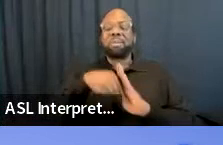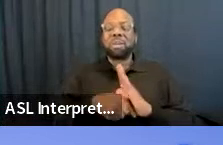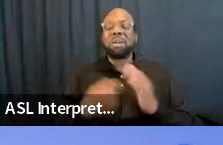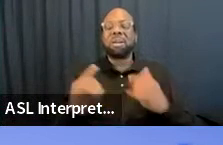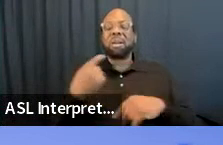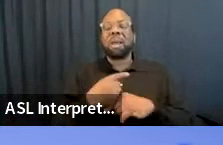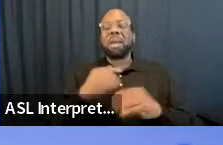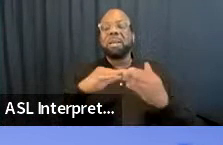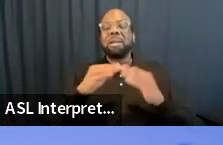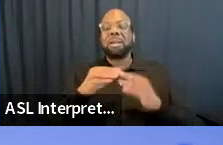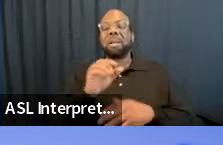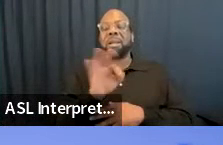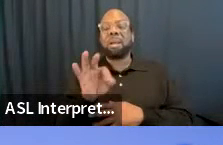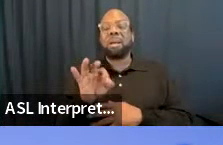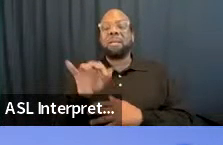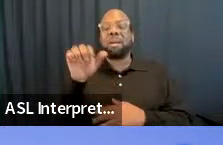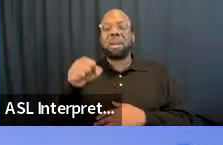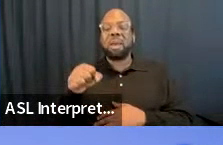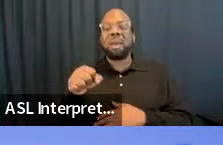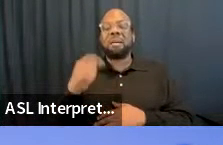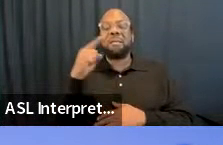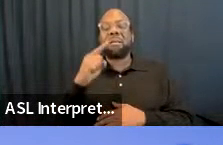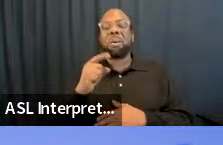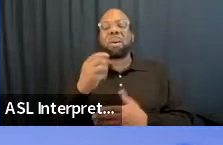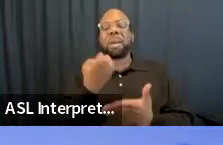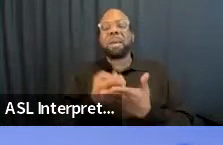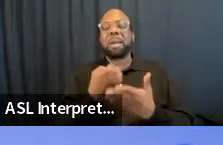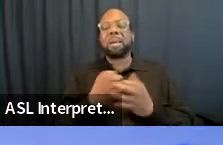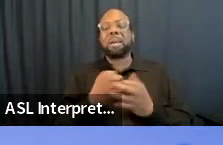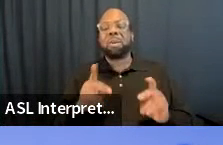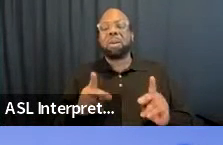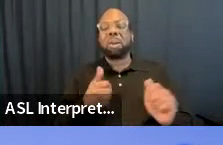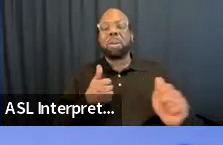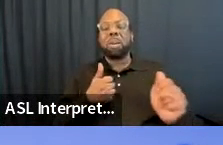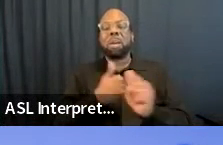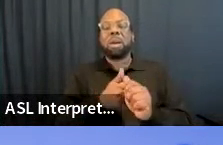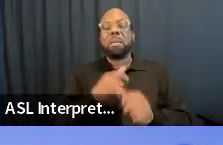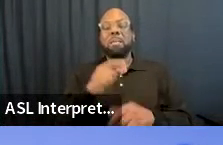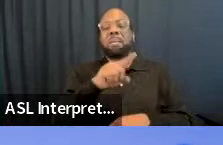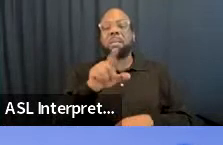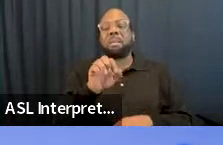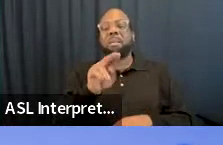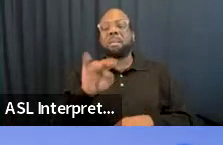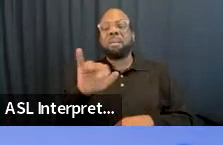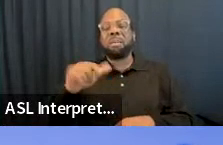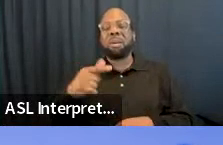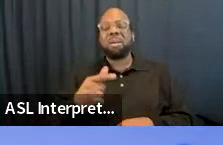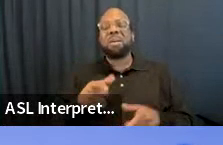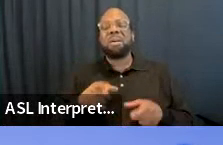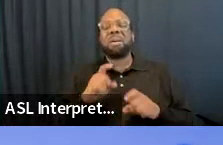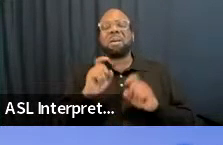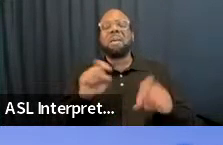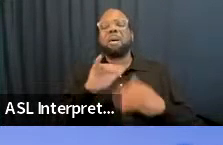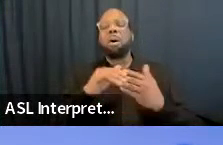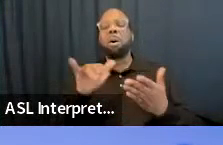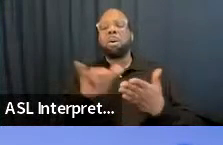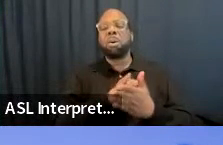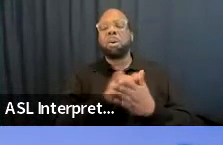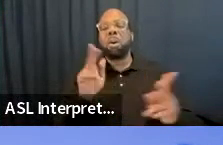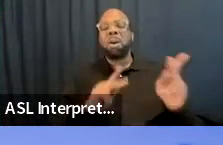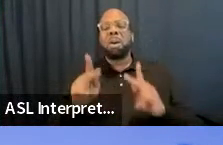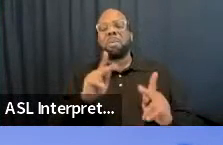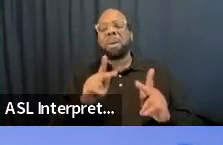City of Yes for Economic Opportunity, is about updating our zoning to give all New Yorkers access to vibrant commercial